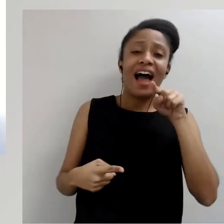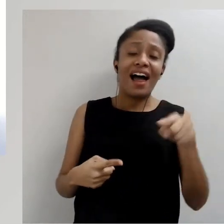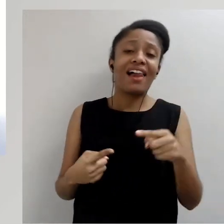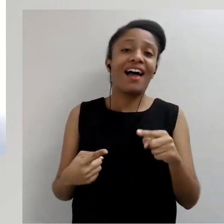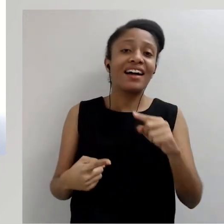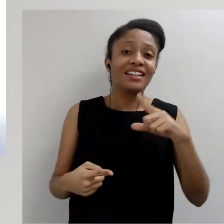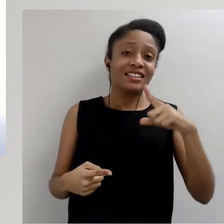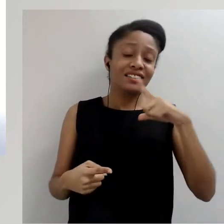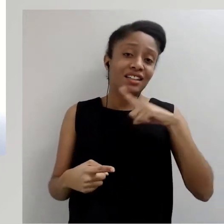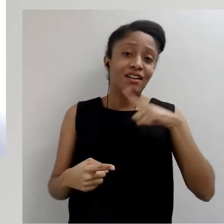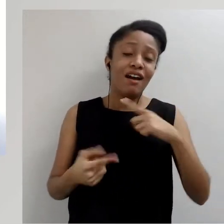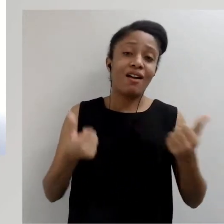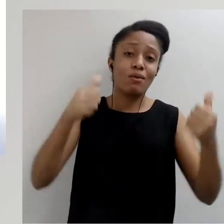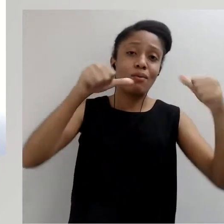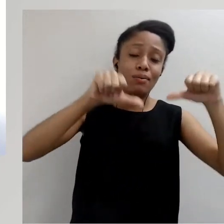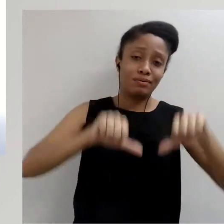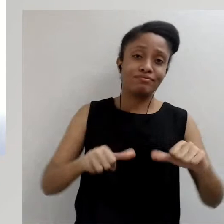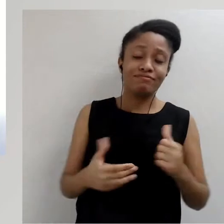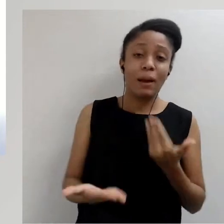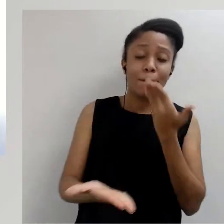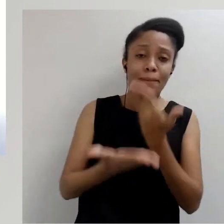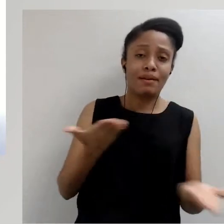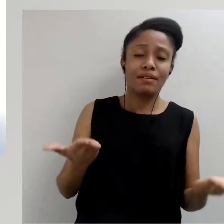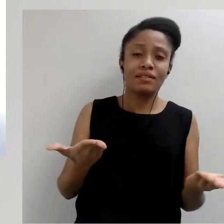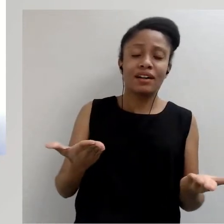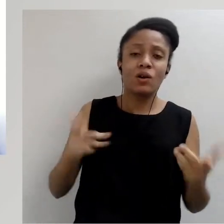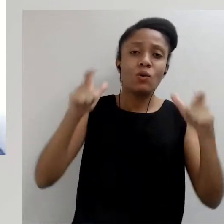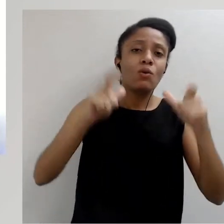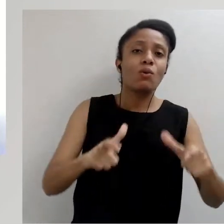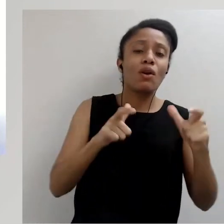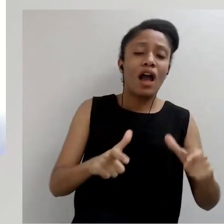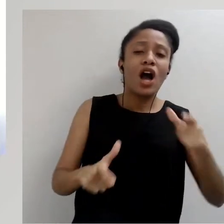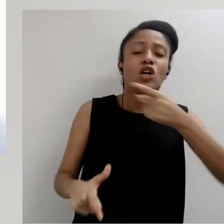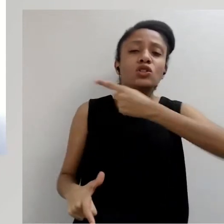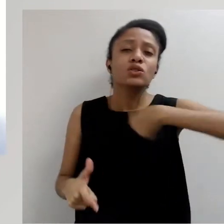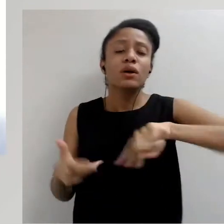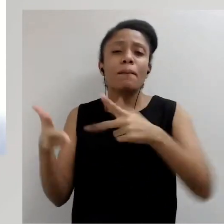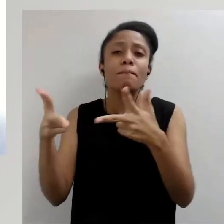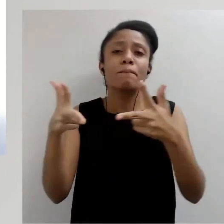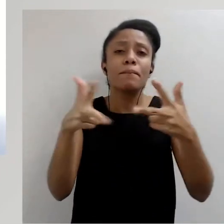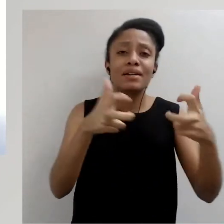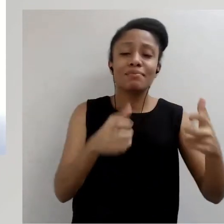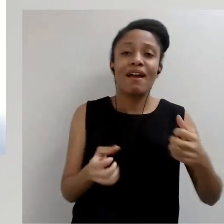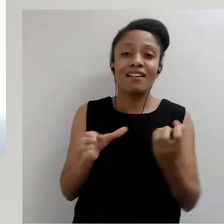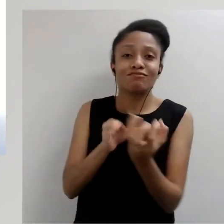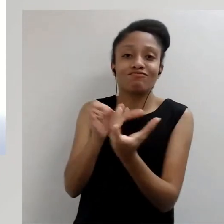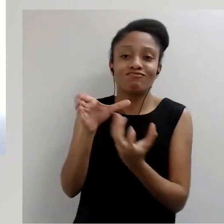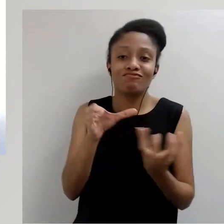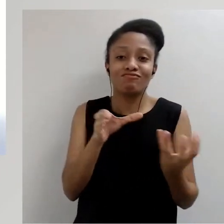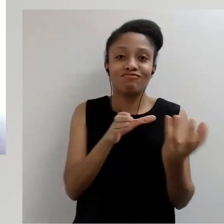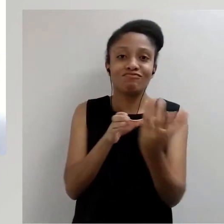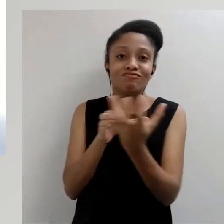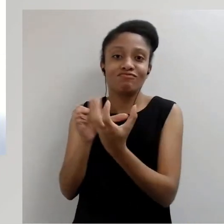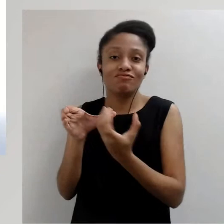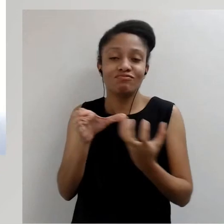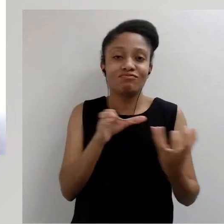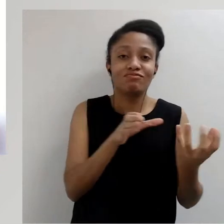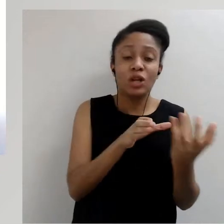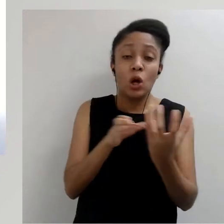situations or because digital was taking all the space without us realizing that. Digital